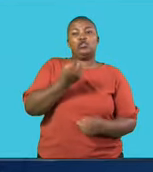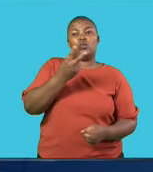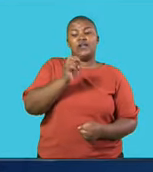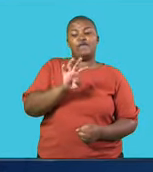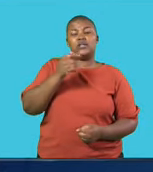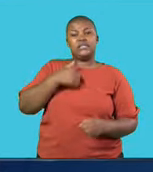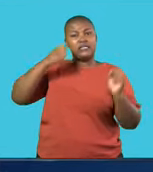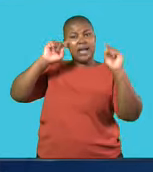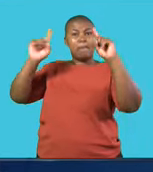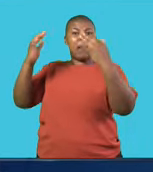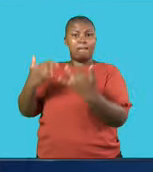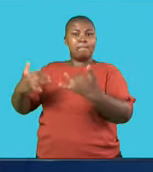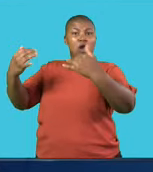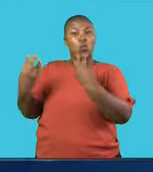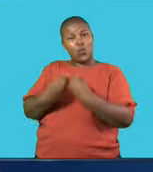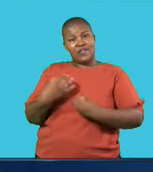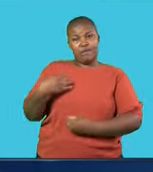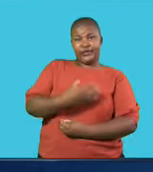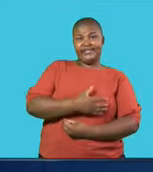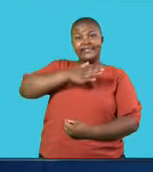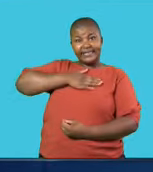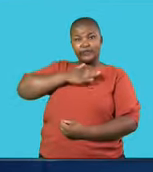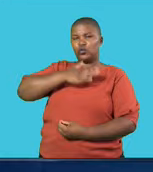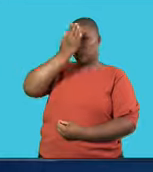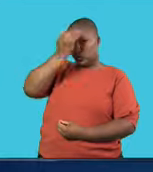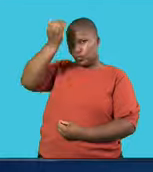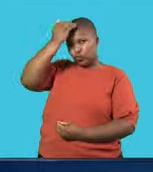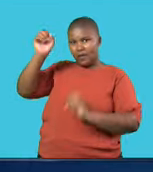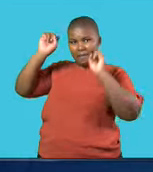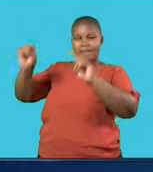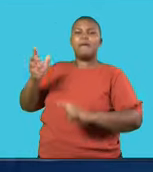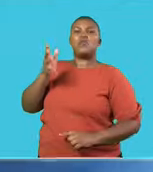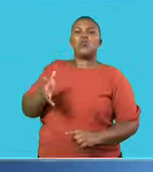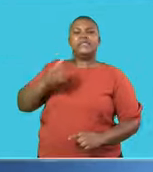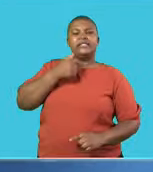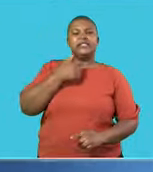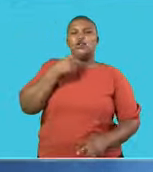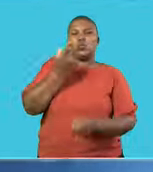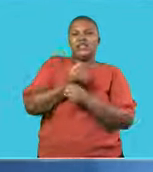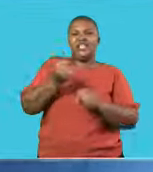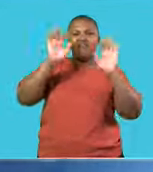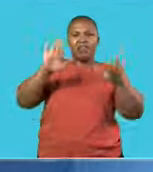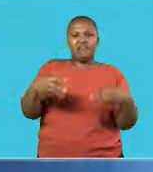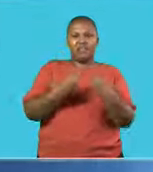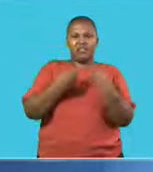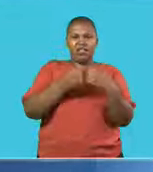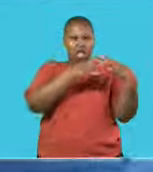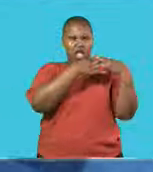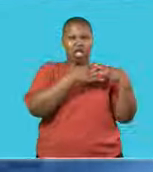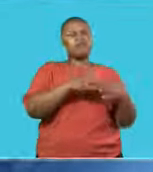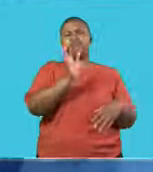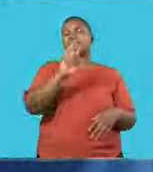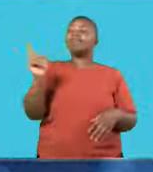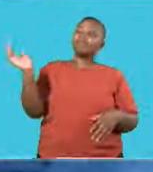Retabarele parliamente ka wa president Jacob Zuma. And are tlwelang ntotsa di dietsa mara come and join us